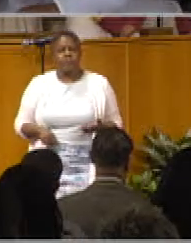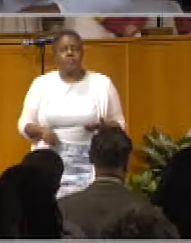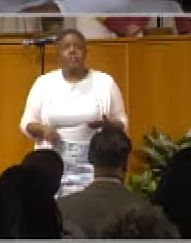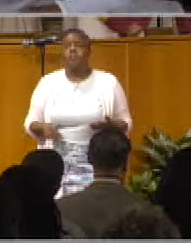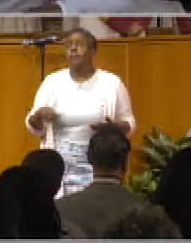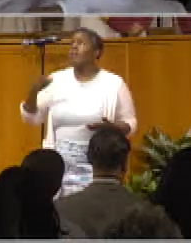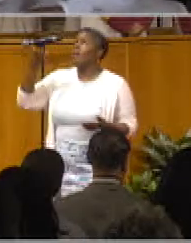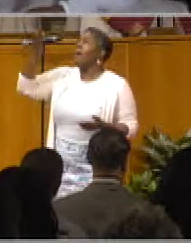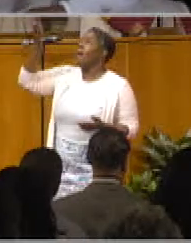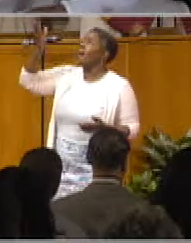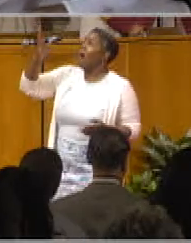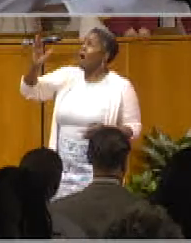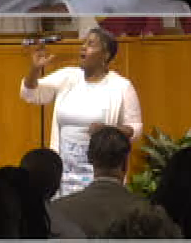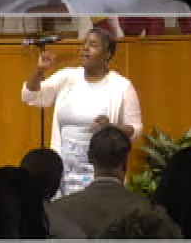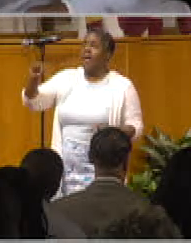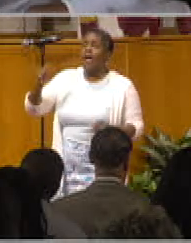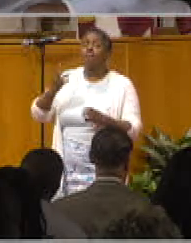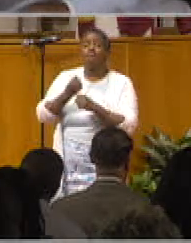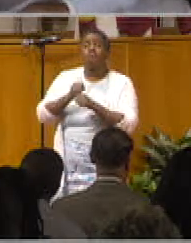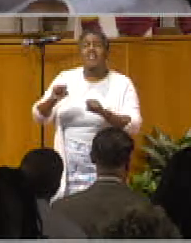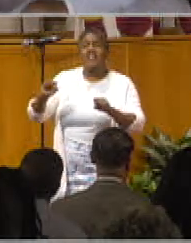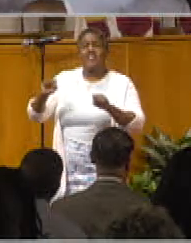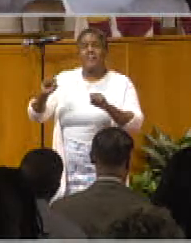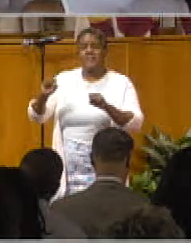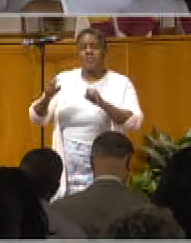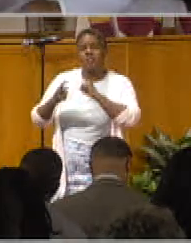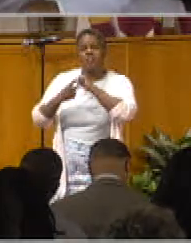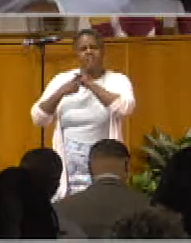He redeems the time.